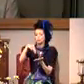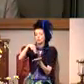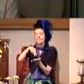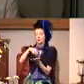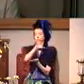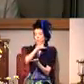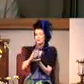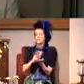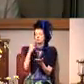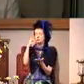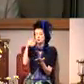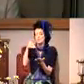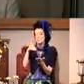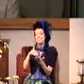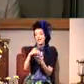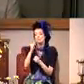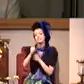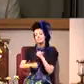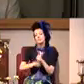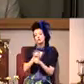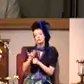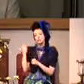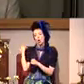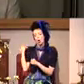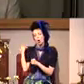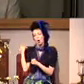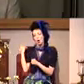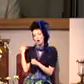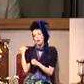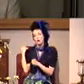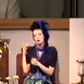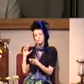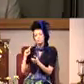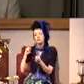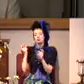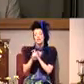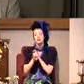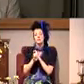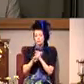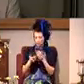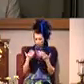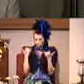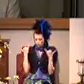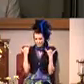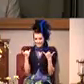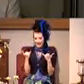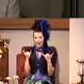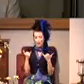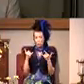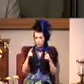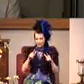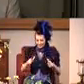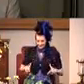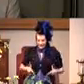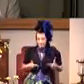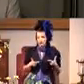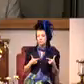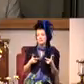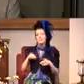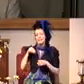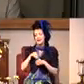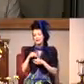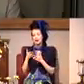ago rather than celebrating the resurrected Christ who is in us and through us and lives with us in this church this